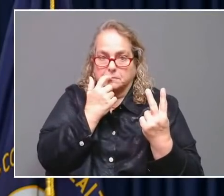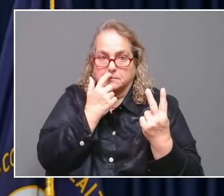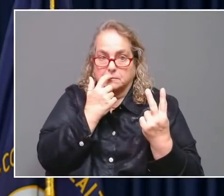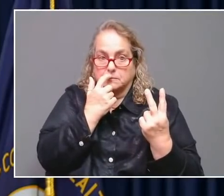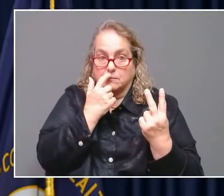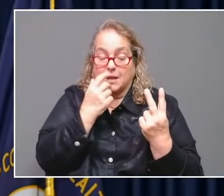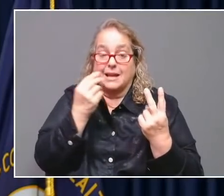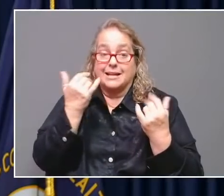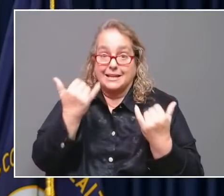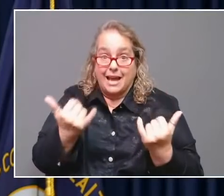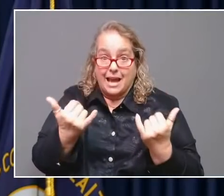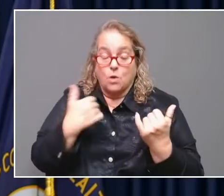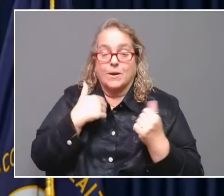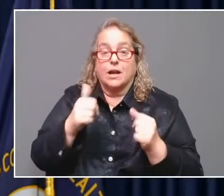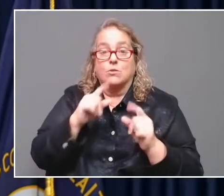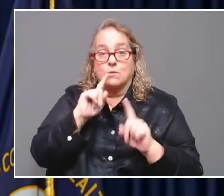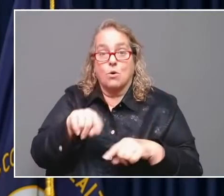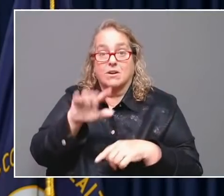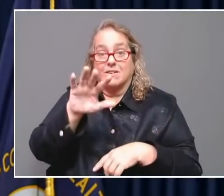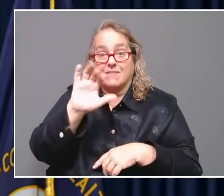now we can report that